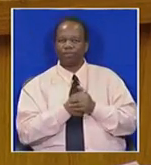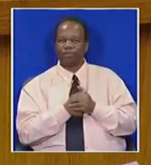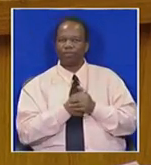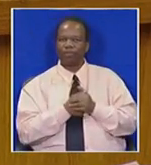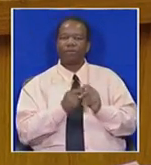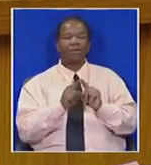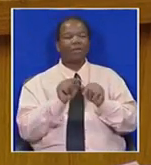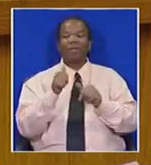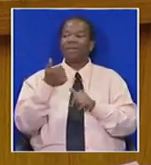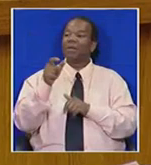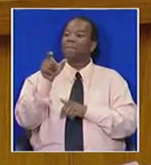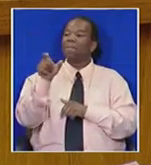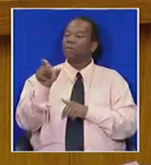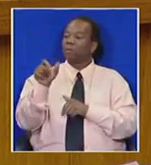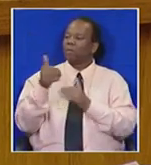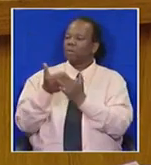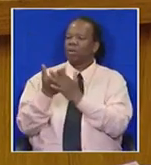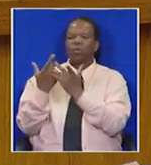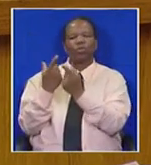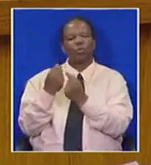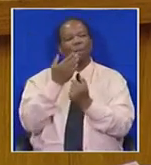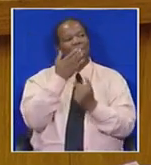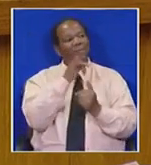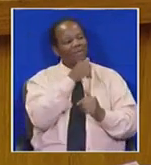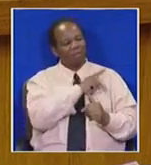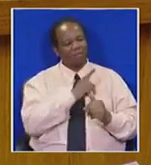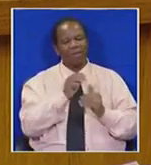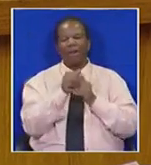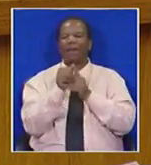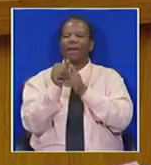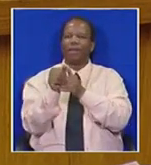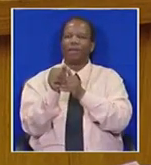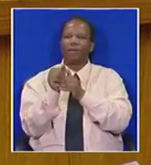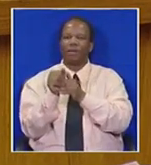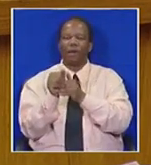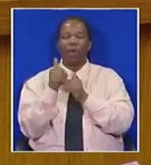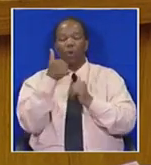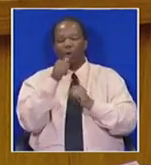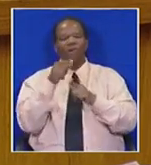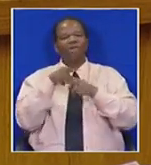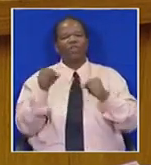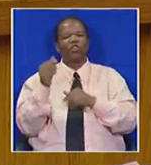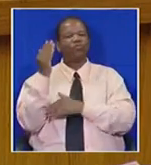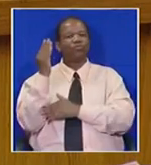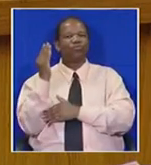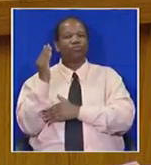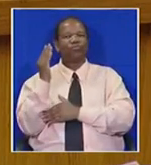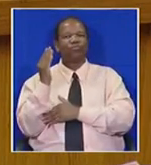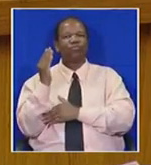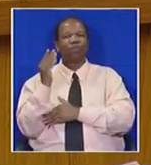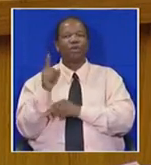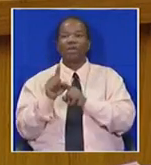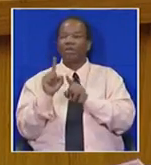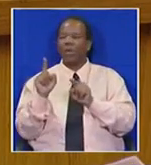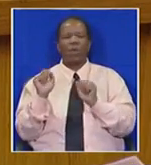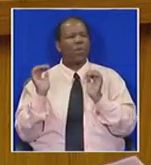people is endless. Lead us to get to it. Immediately after your speech, Mr. President, and the cheering that